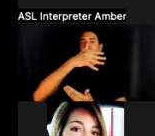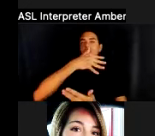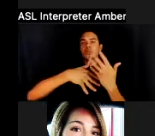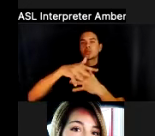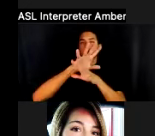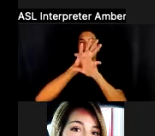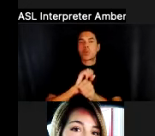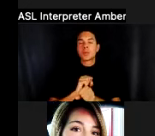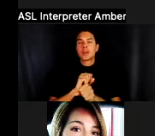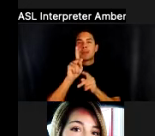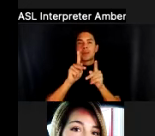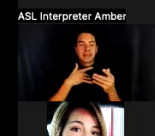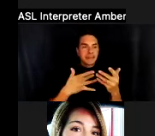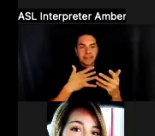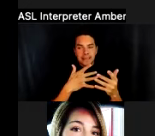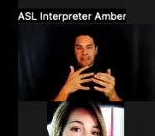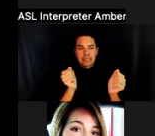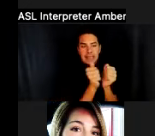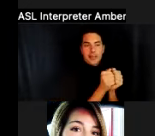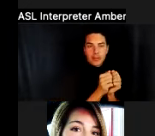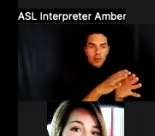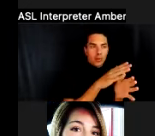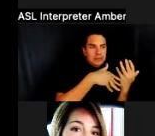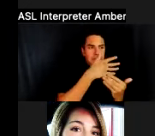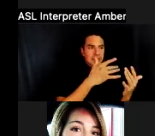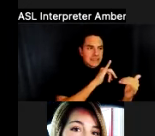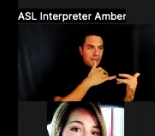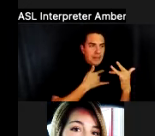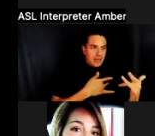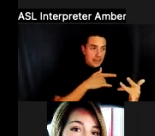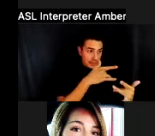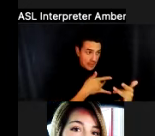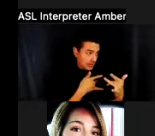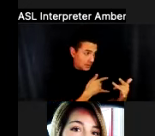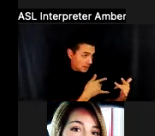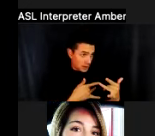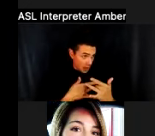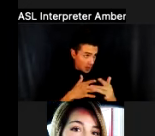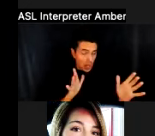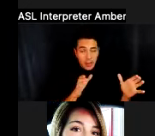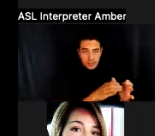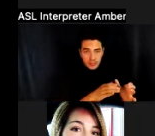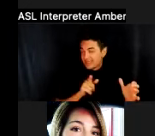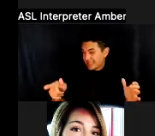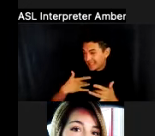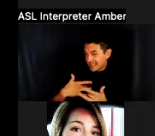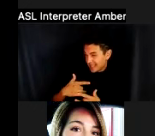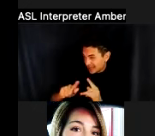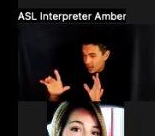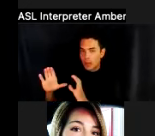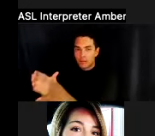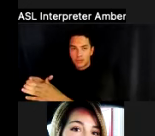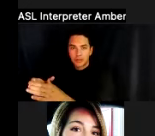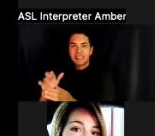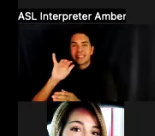people into and have these like two sides, like this polarization is